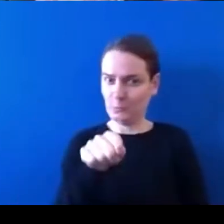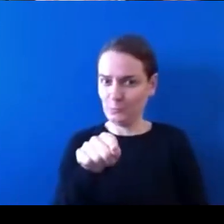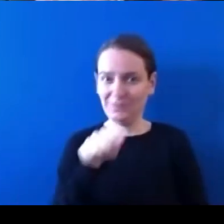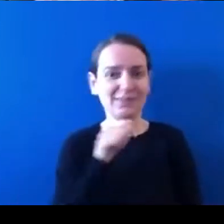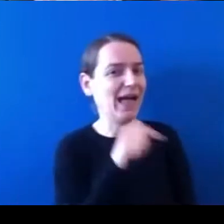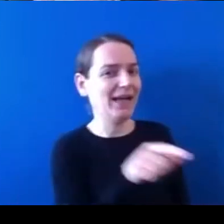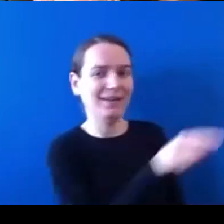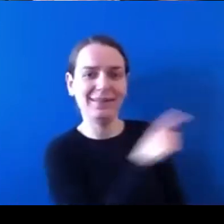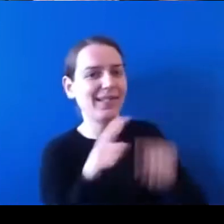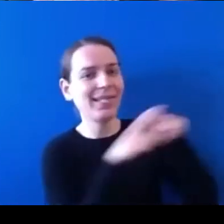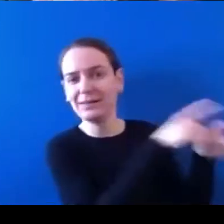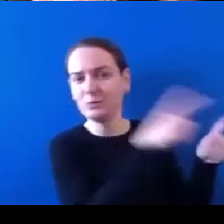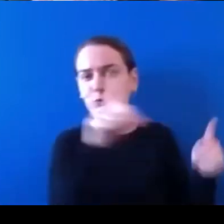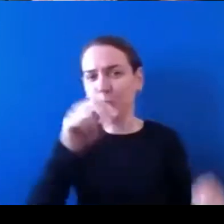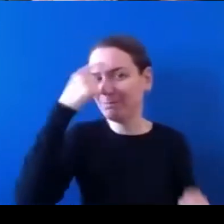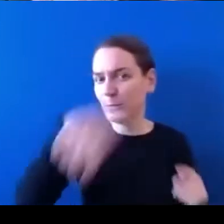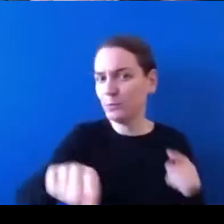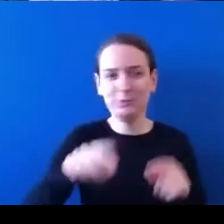whatever the result of that is.